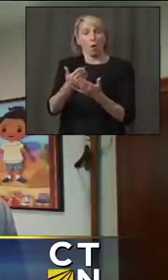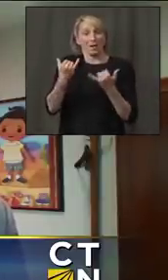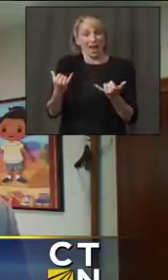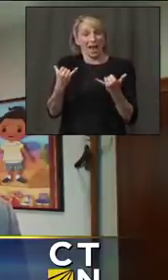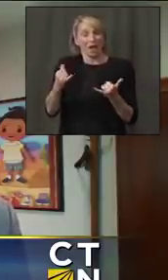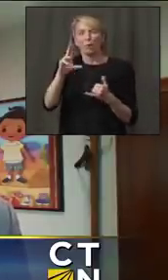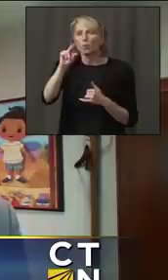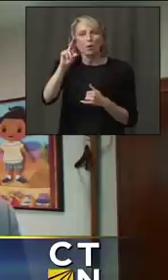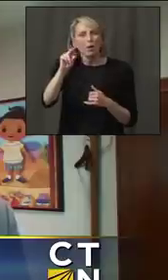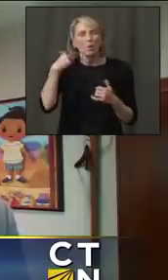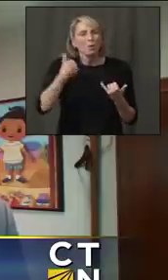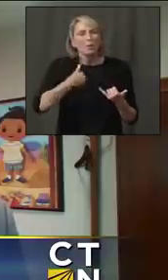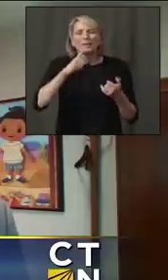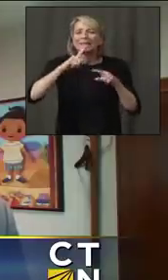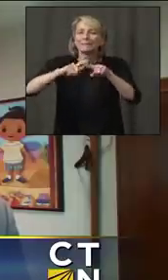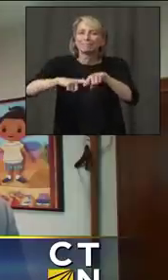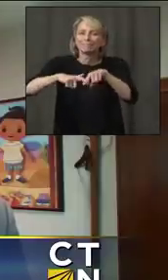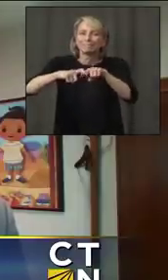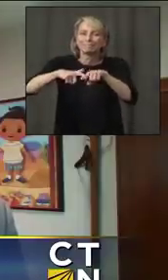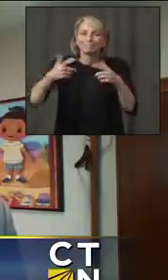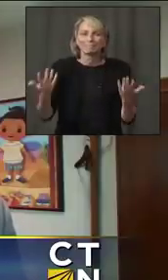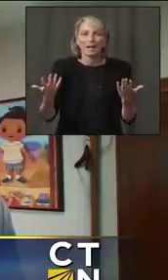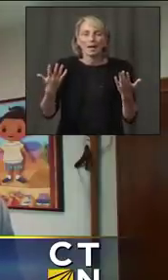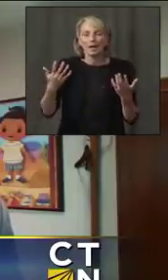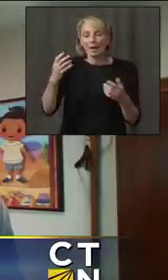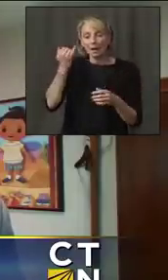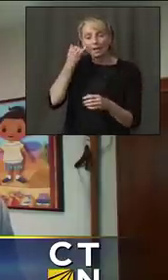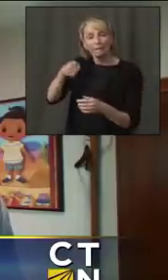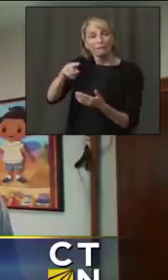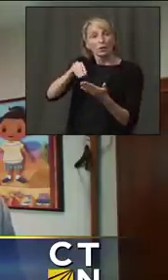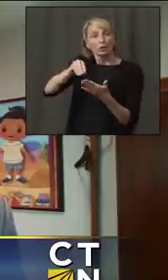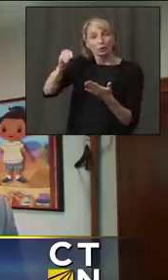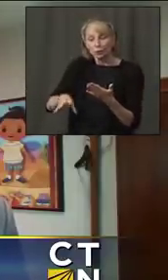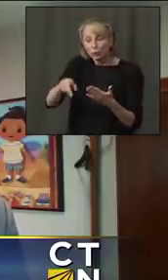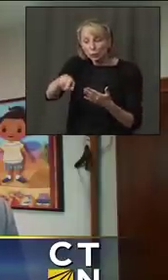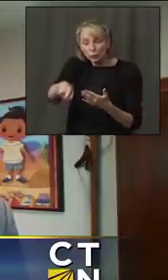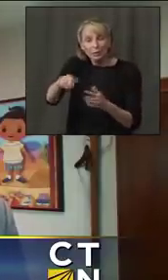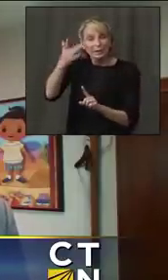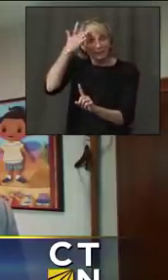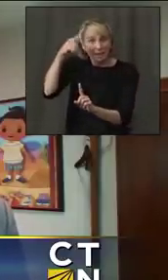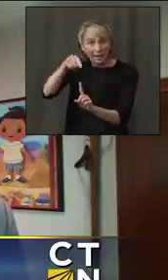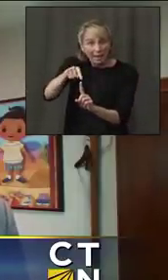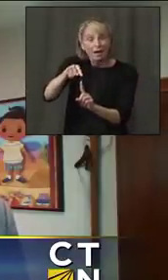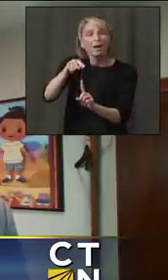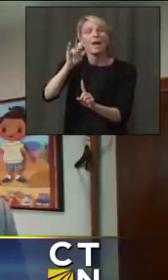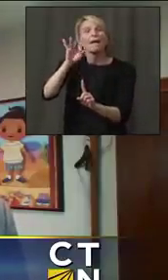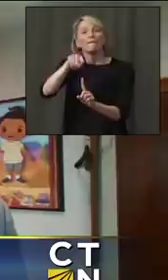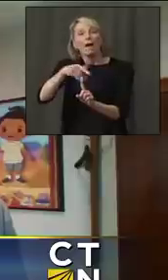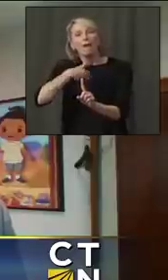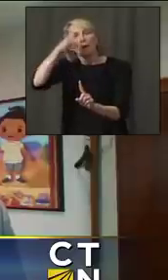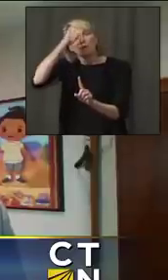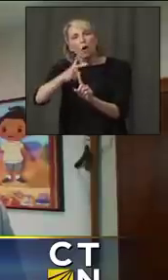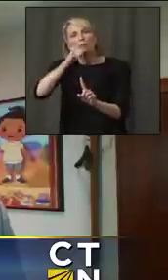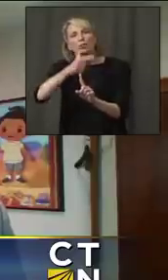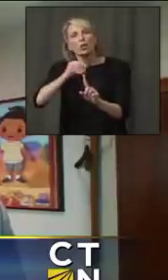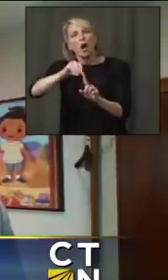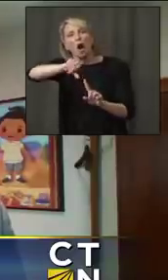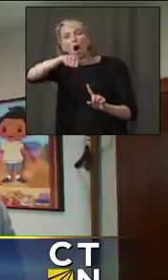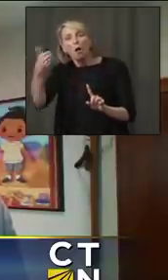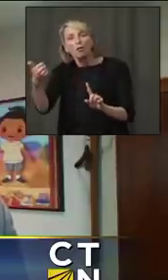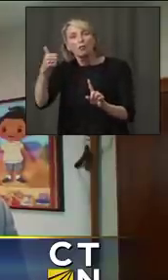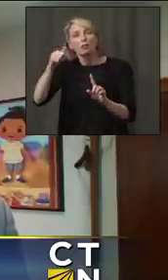of contact the student has had, it could change whether it's a classroom or a larger group of students that are quarantined or sent